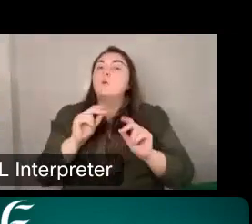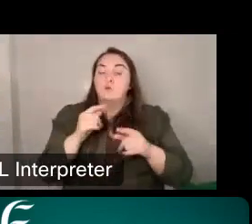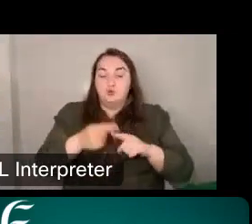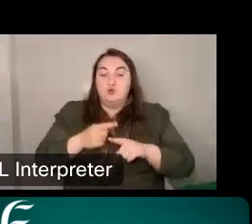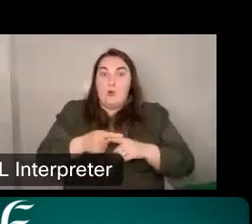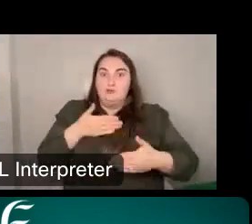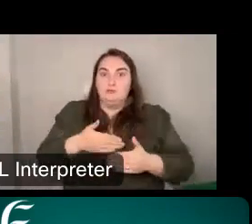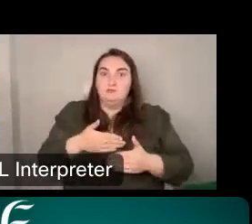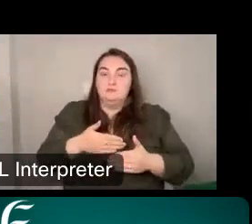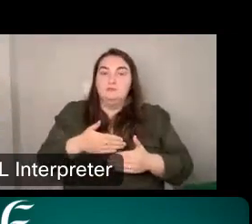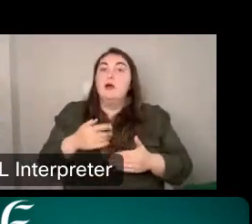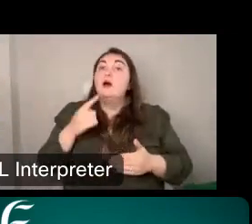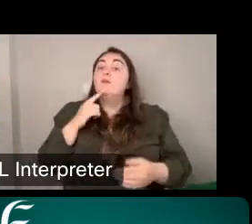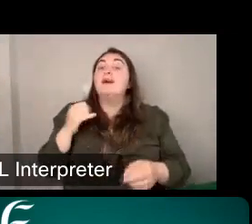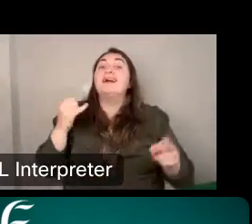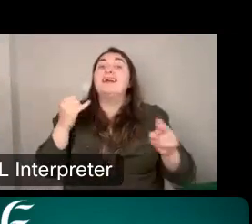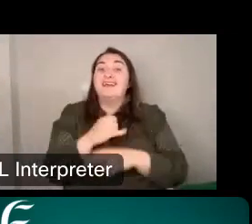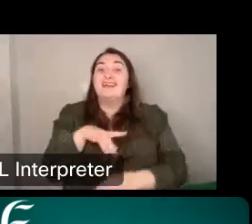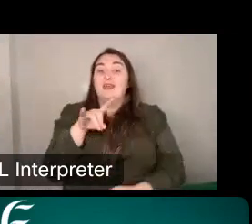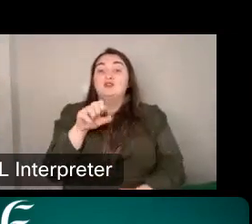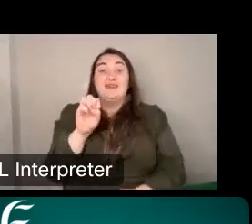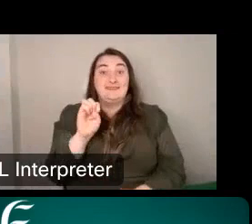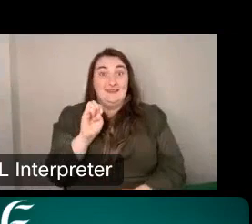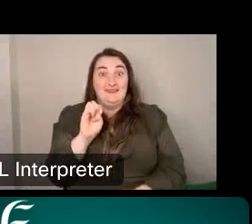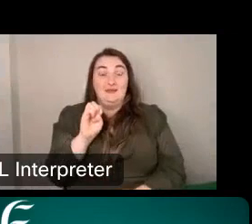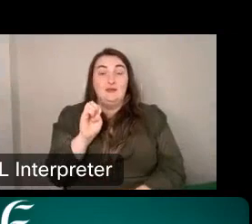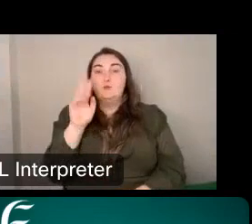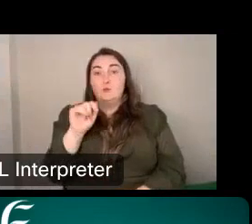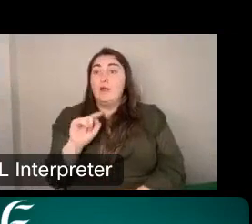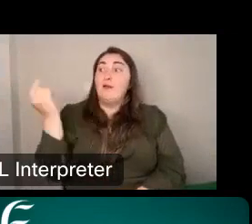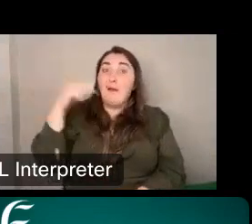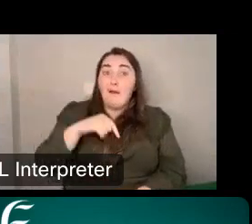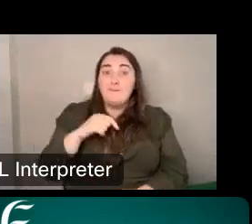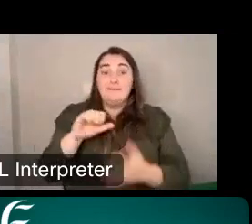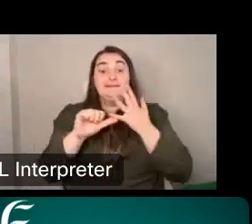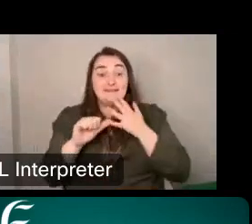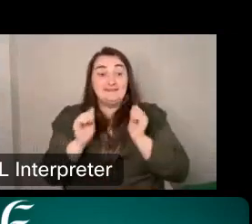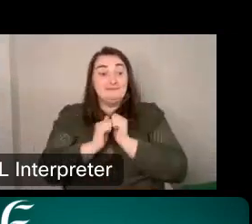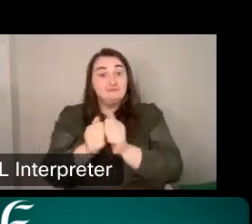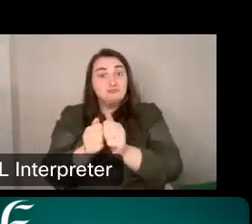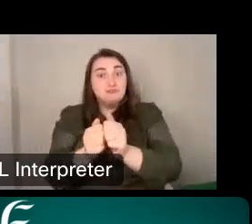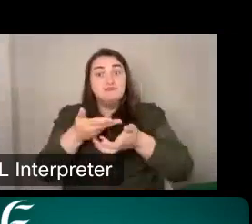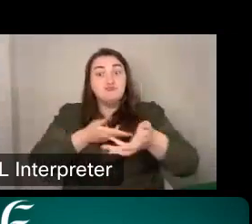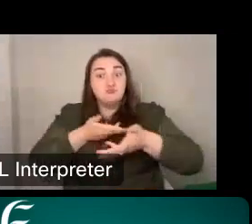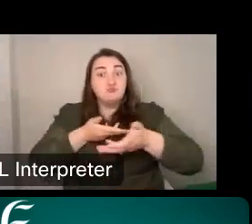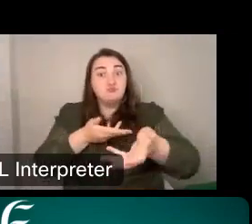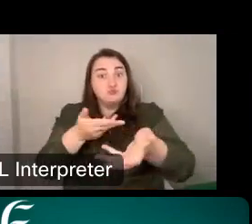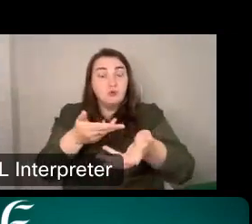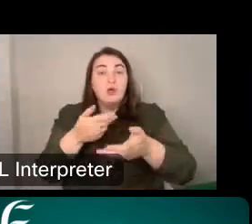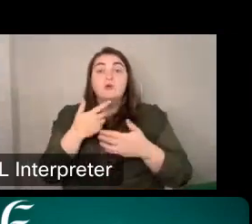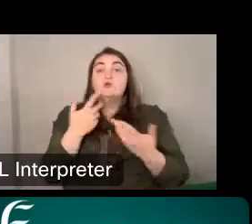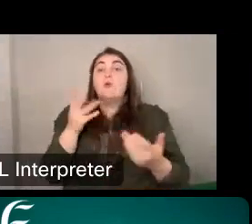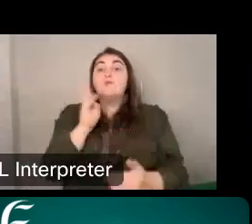short-term model. But in the HSE, you can come and receive 6 sessions. So supposing Morgan